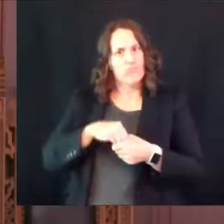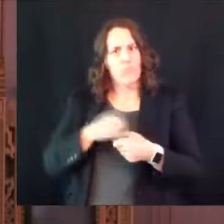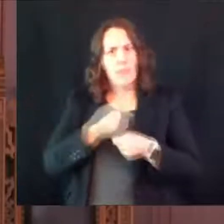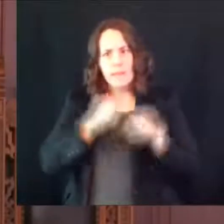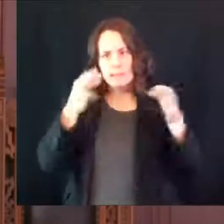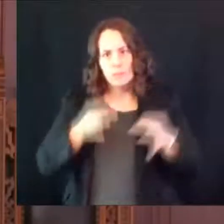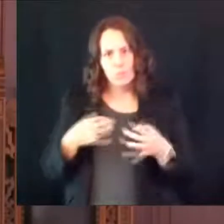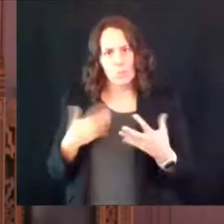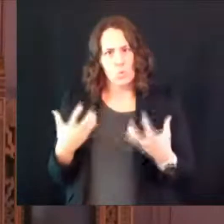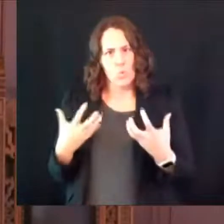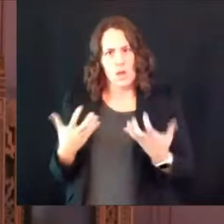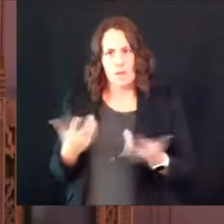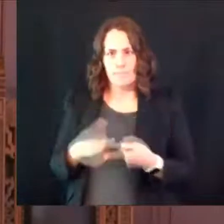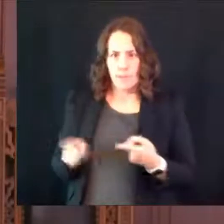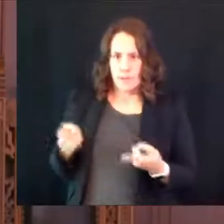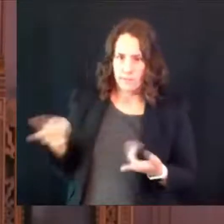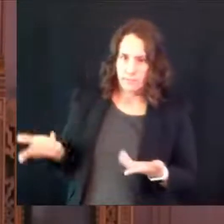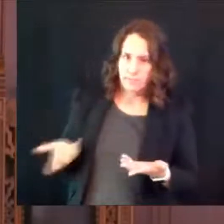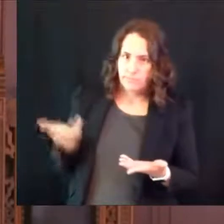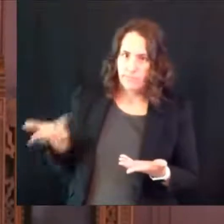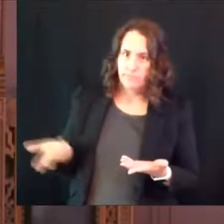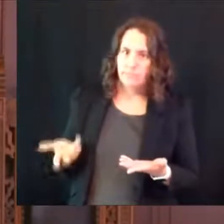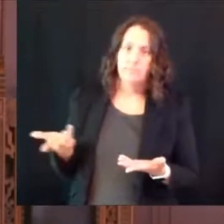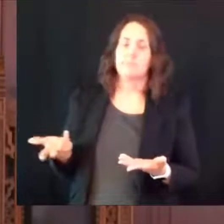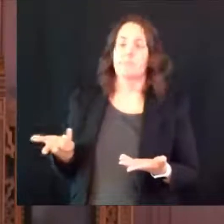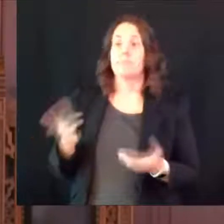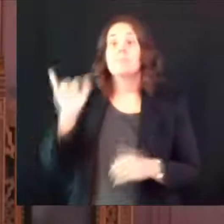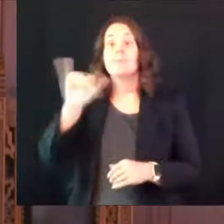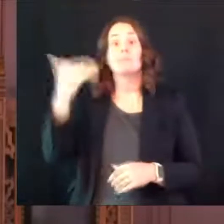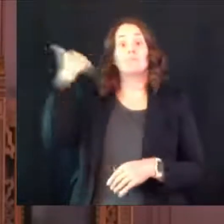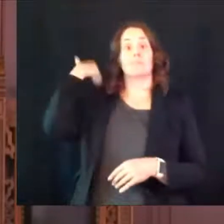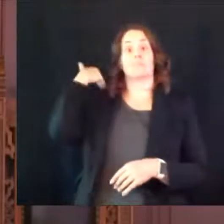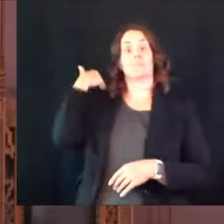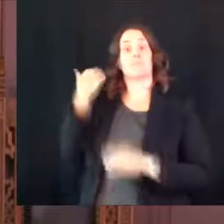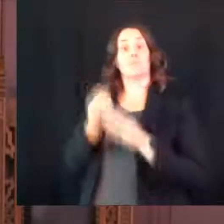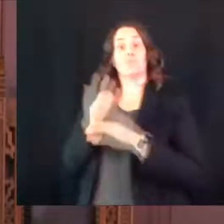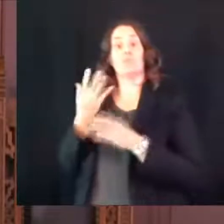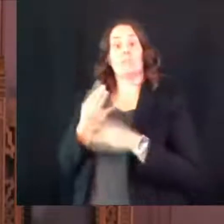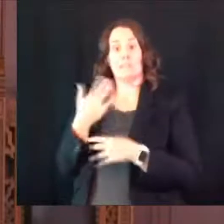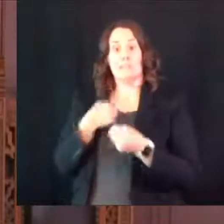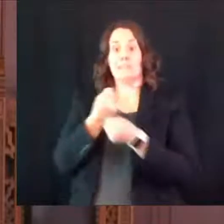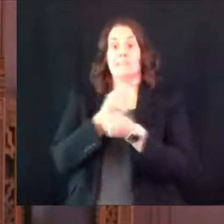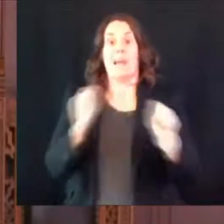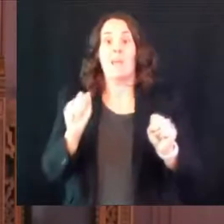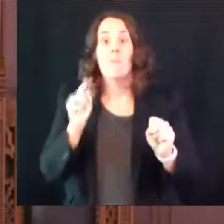The argument that the Republicans made was that they had a plan.